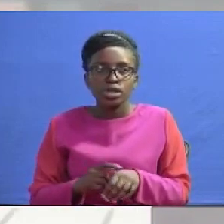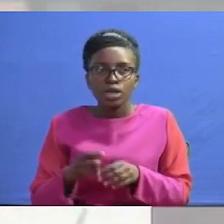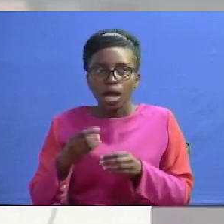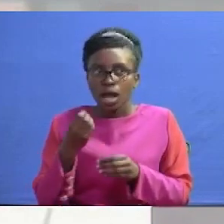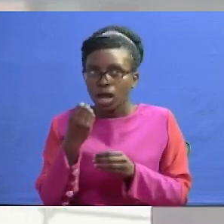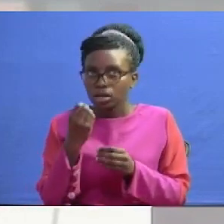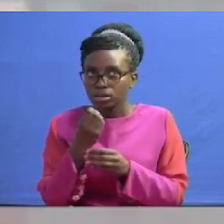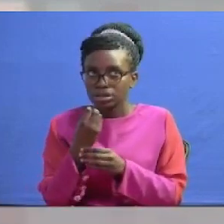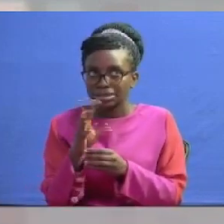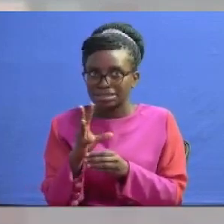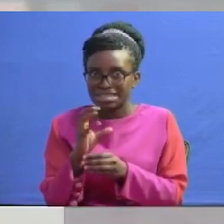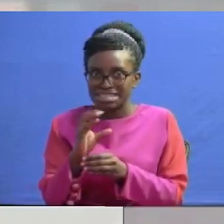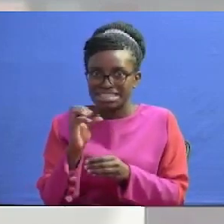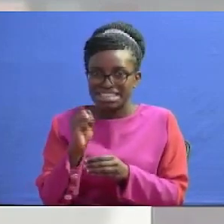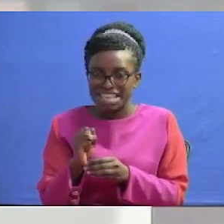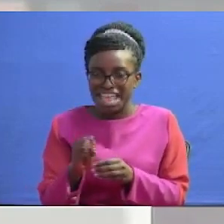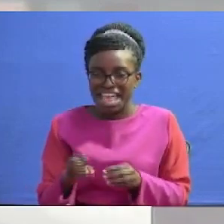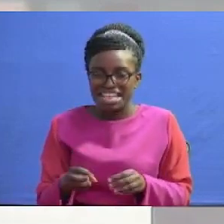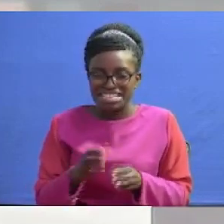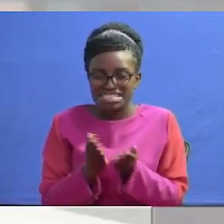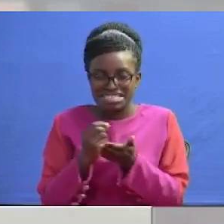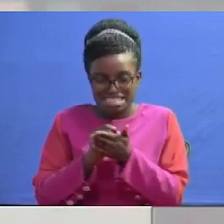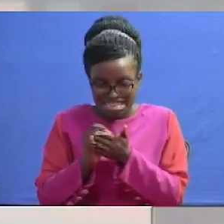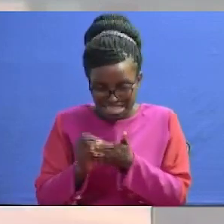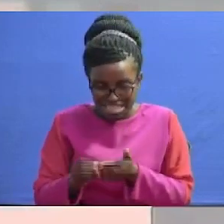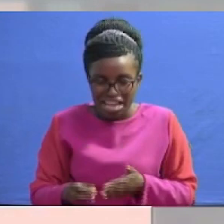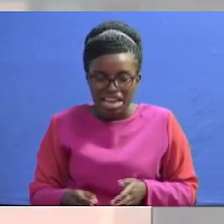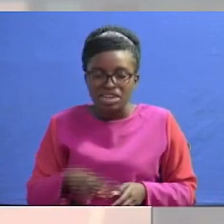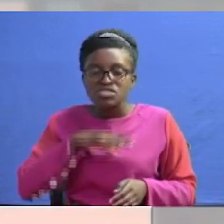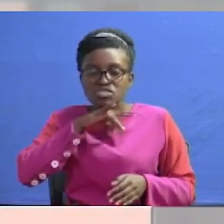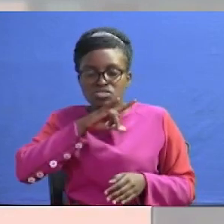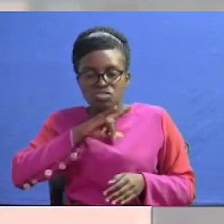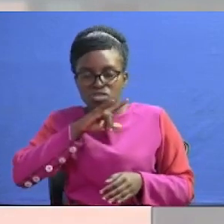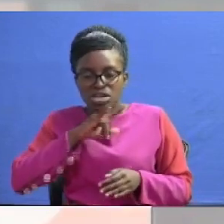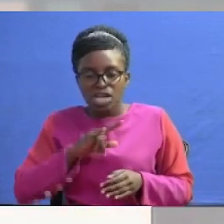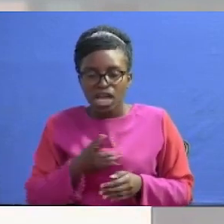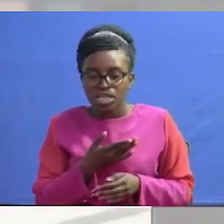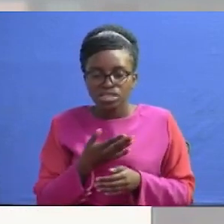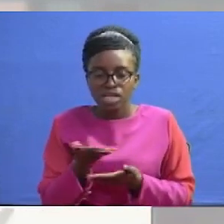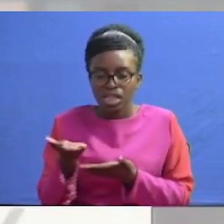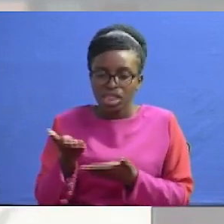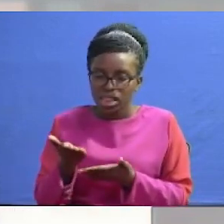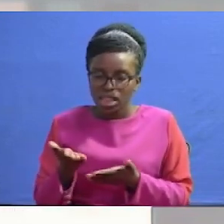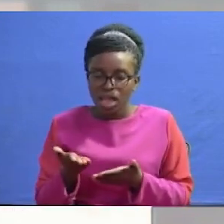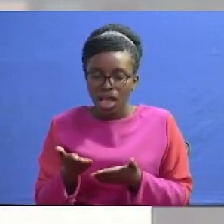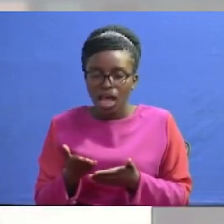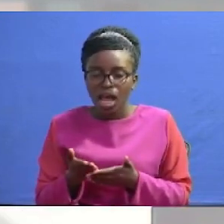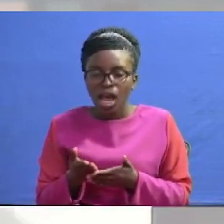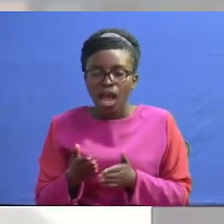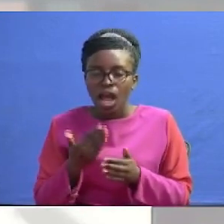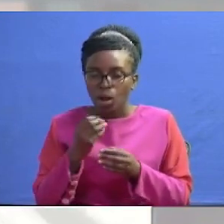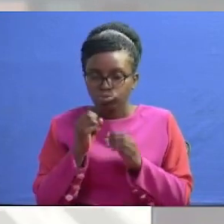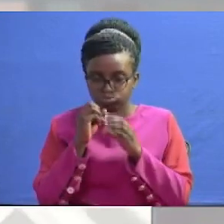Prime Cabinet Secretary Musalia Mudavadi and his Ugandan counterpart, General Odongo Abubakar, now say that Kenya